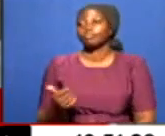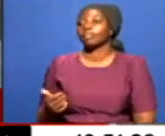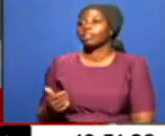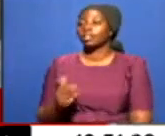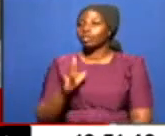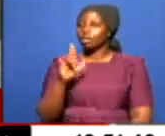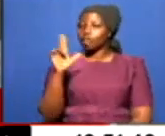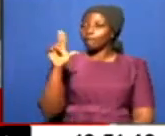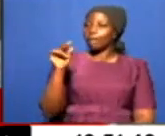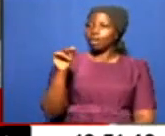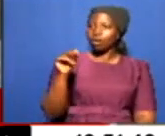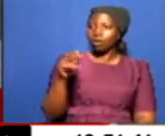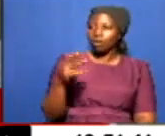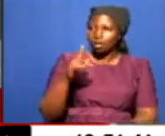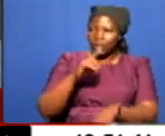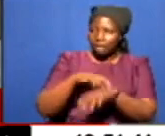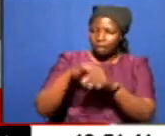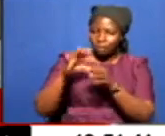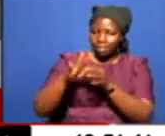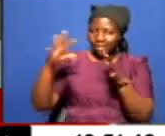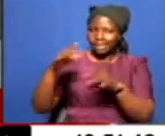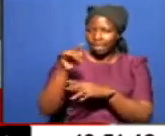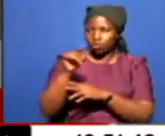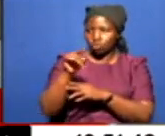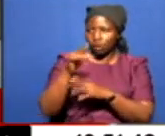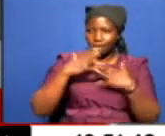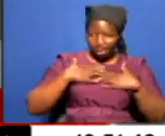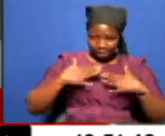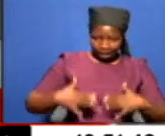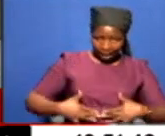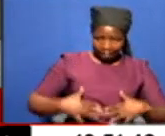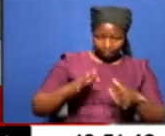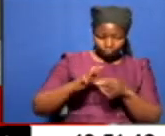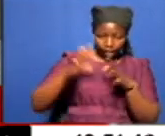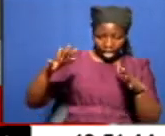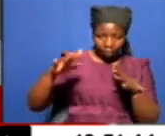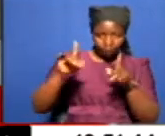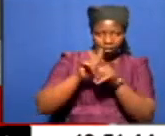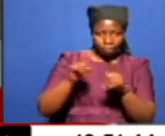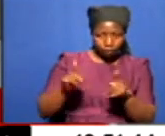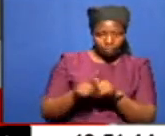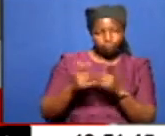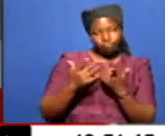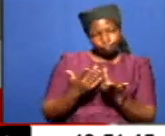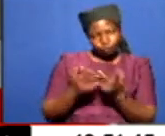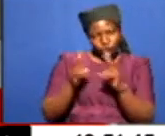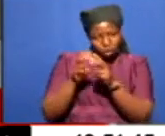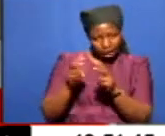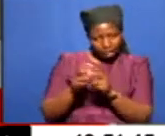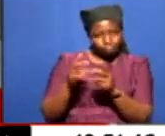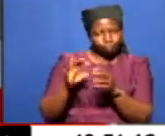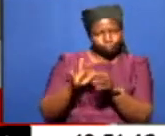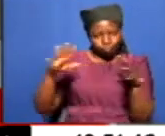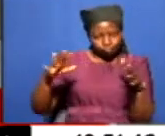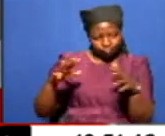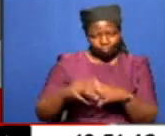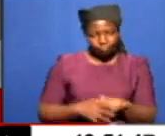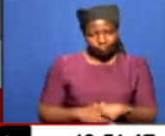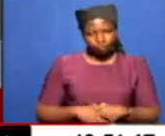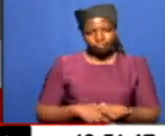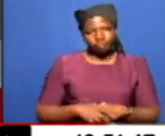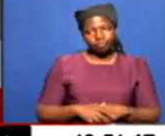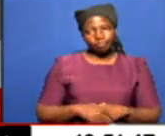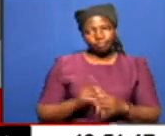disengage, we disengage you physically and contact-wise. Then we de-radicalize you.